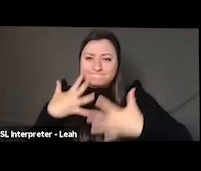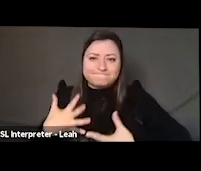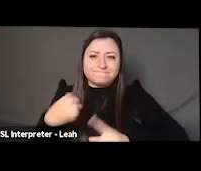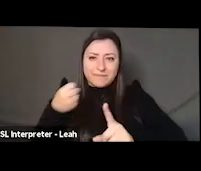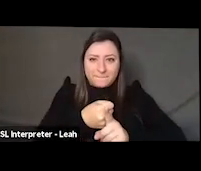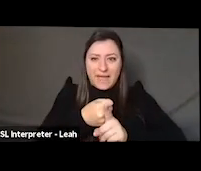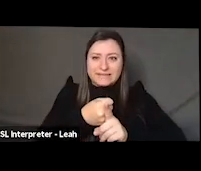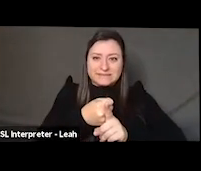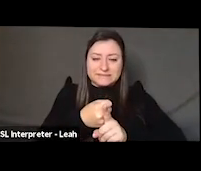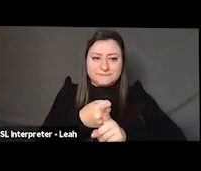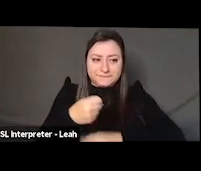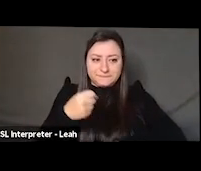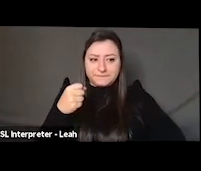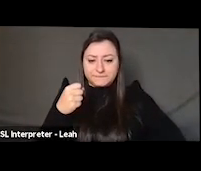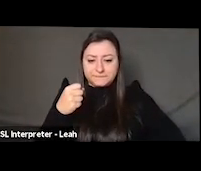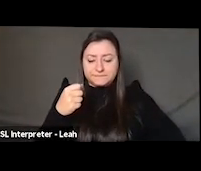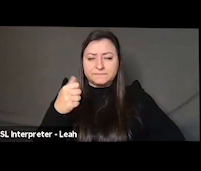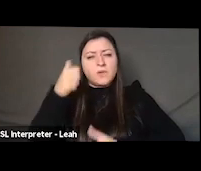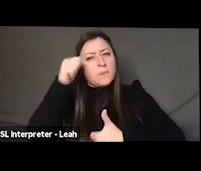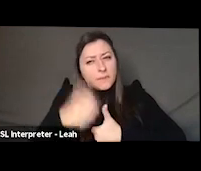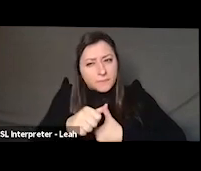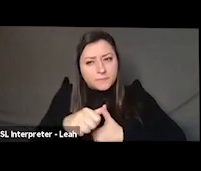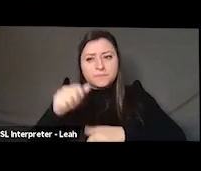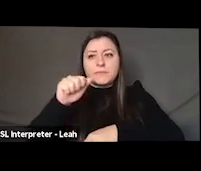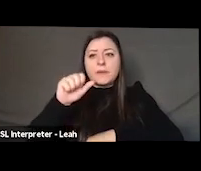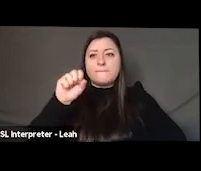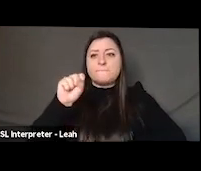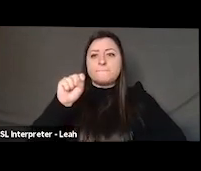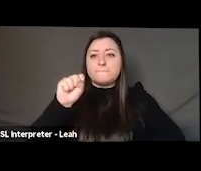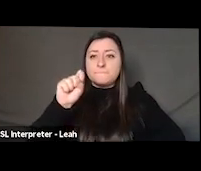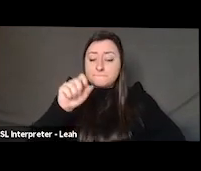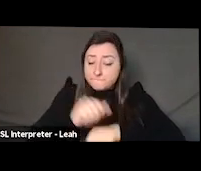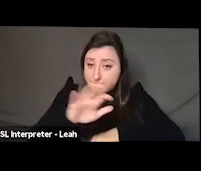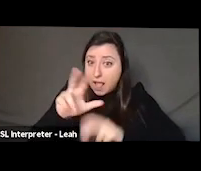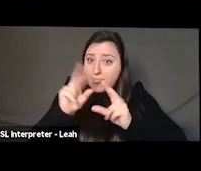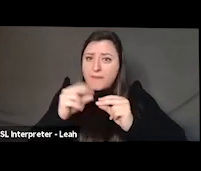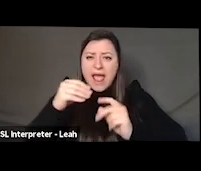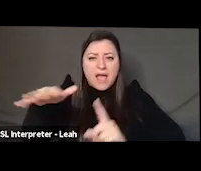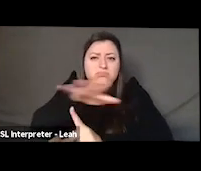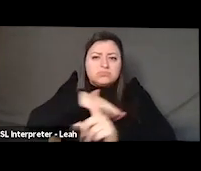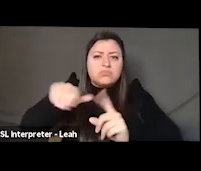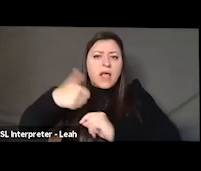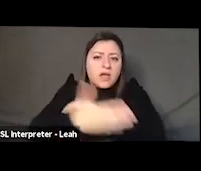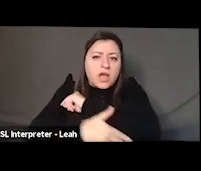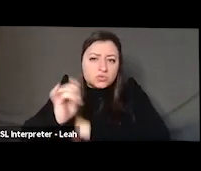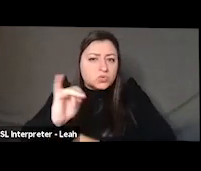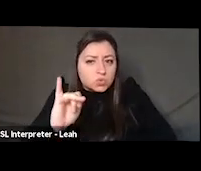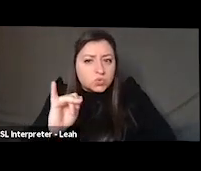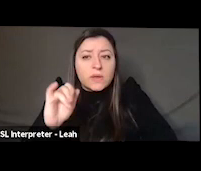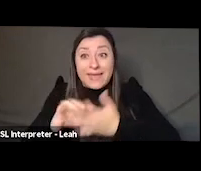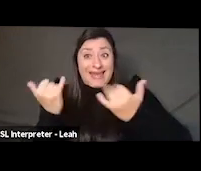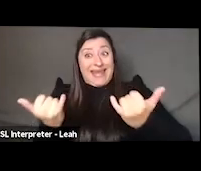impact and effects. Keep in mind, Mount Lebanon and even the neighboring regions that actually